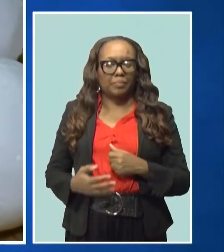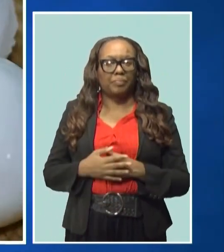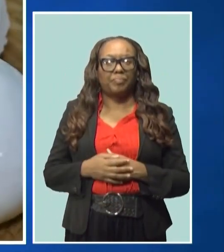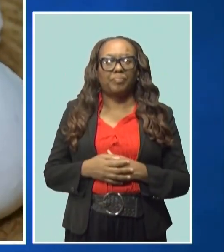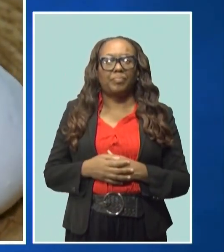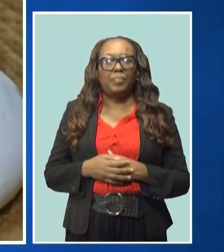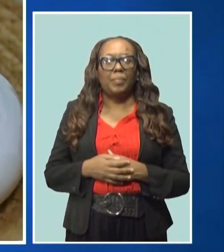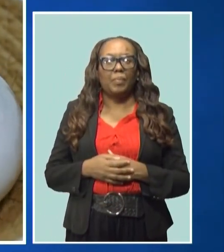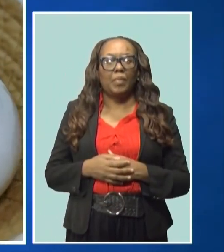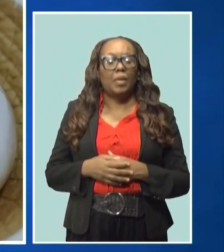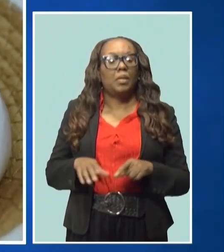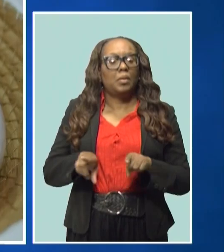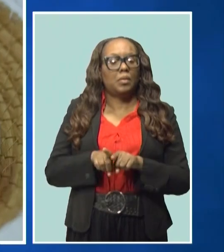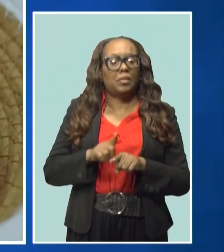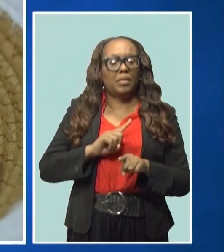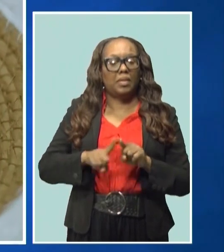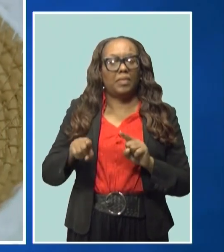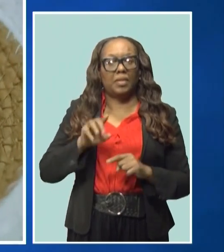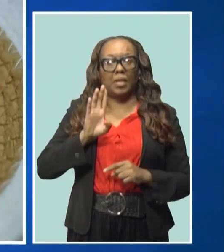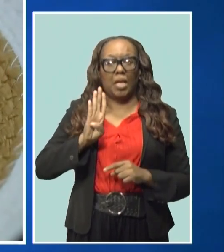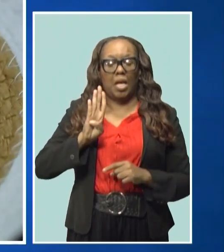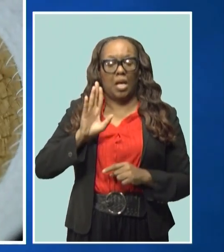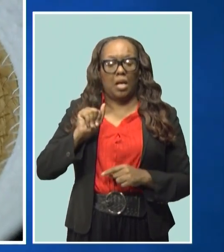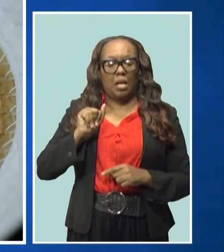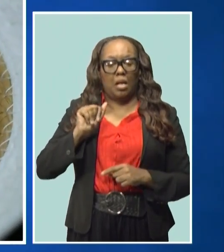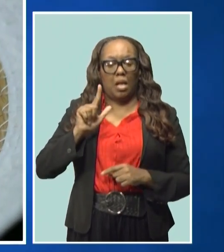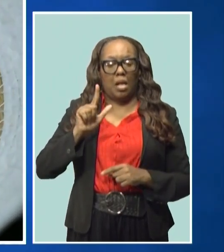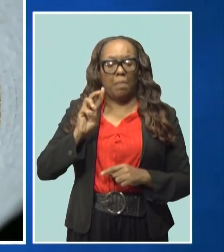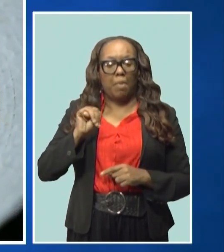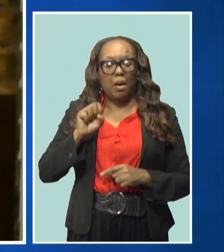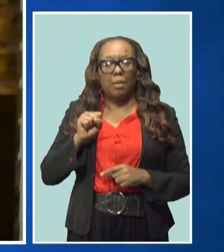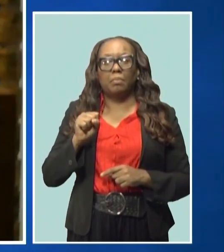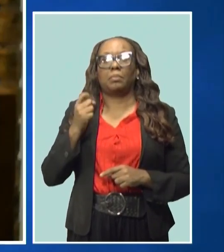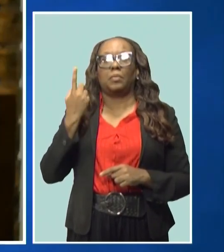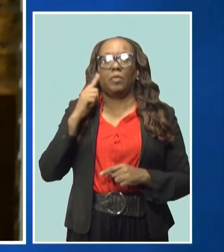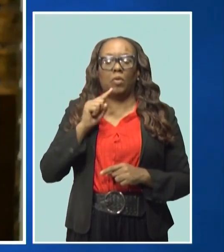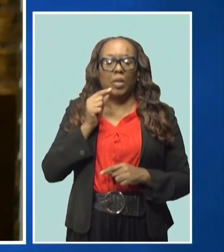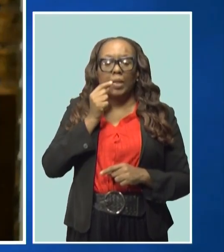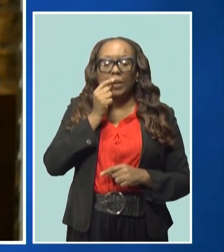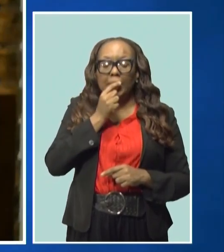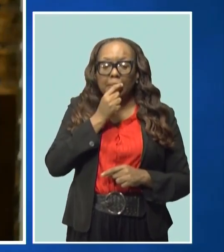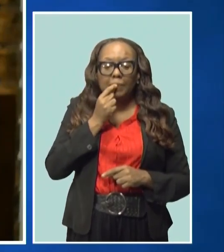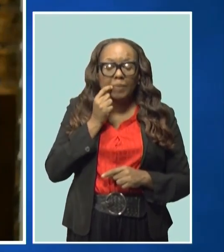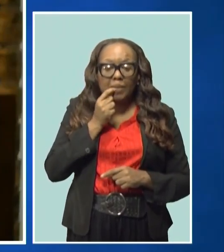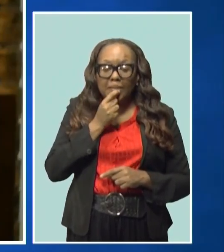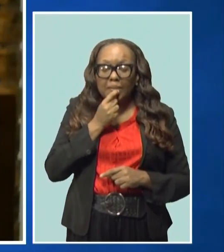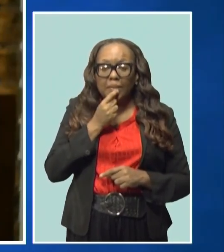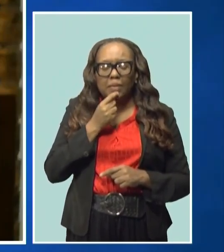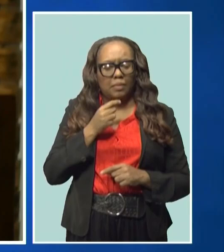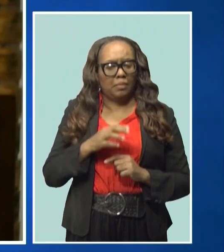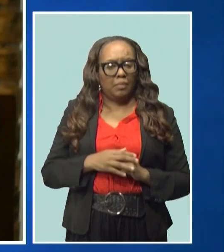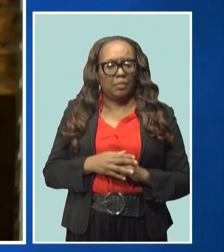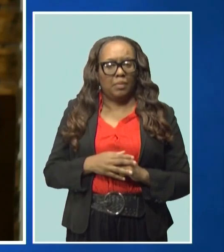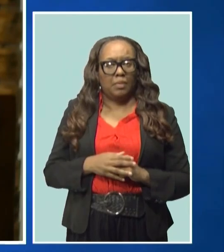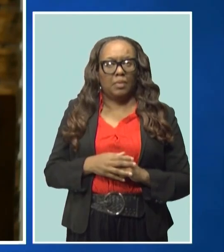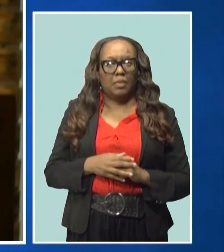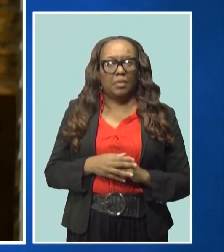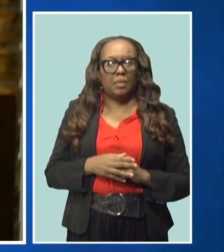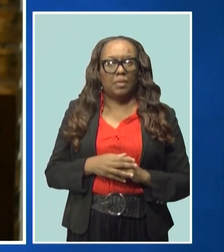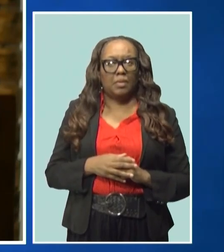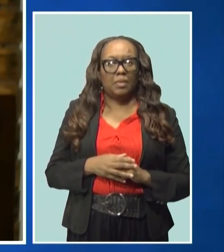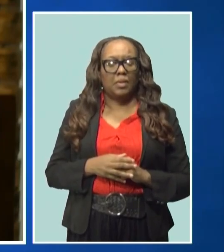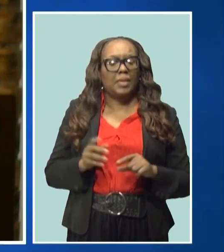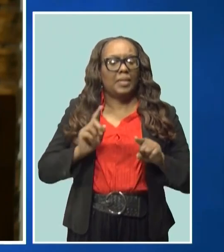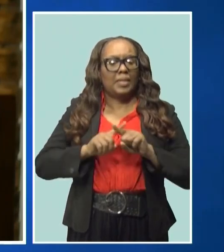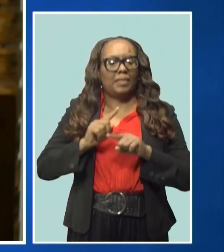hair detox balms as well as lip balms and foaming whip